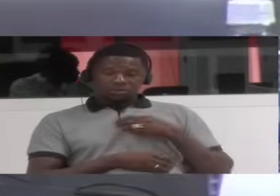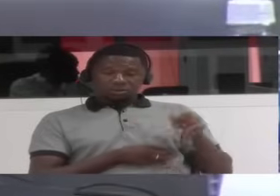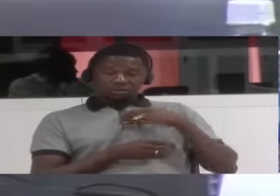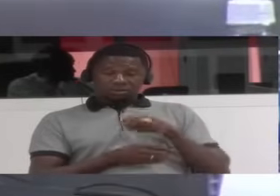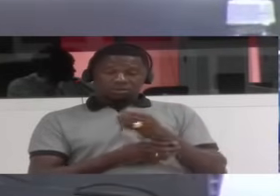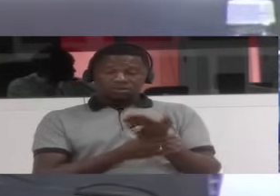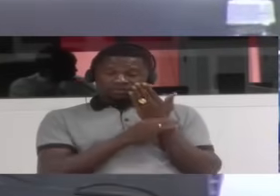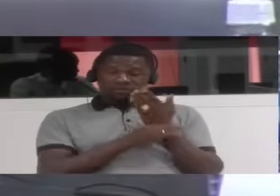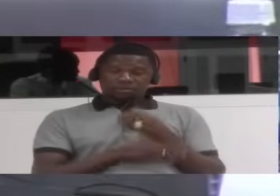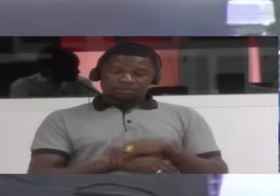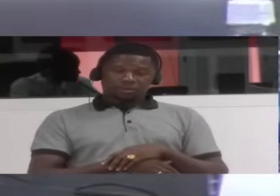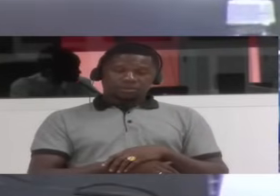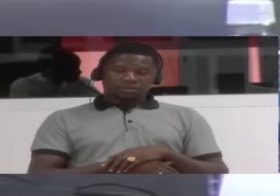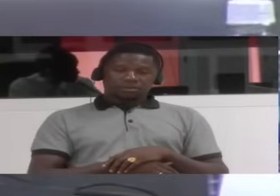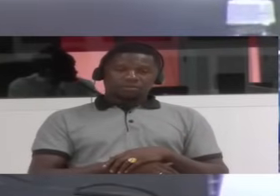came out by himself, yes.